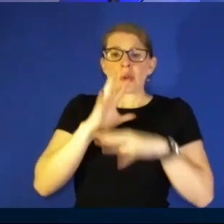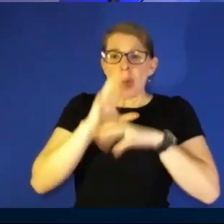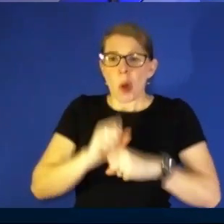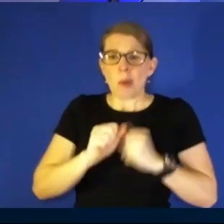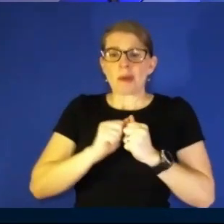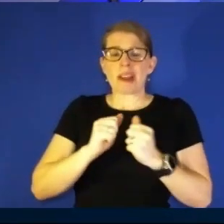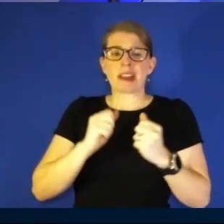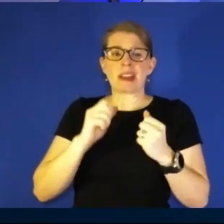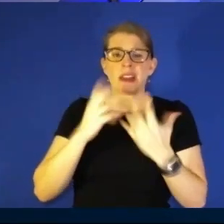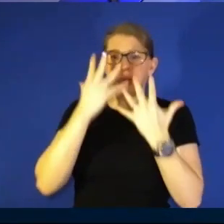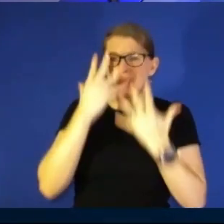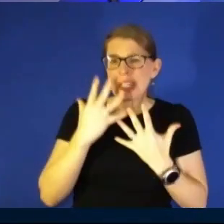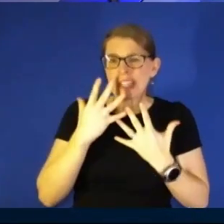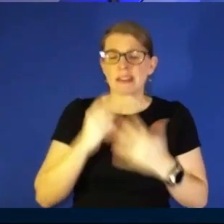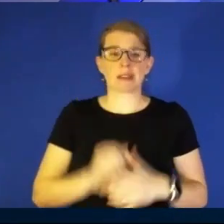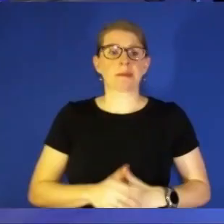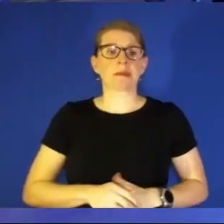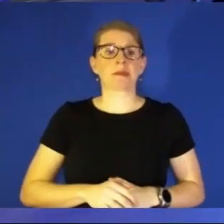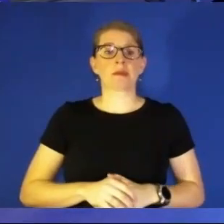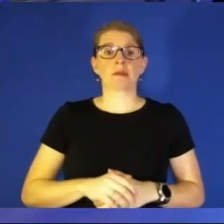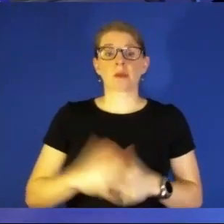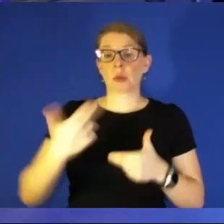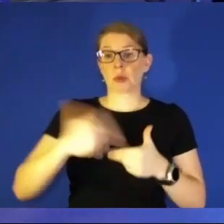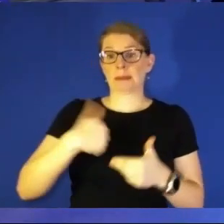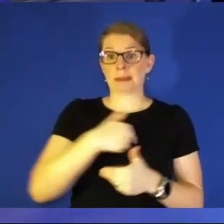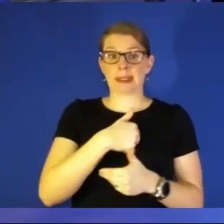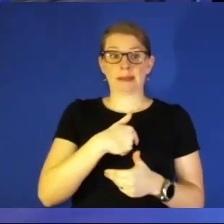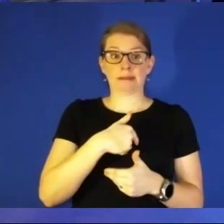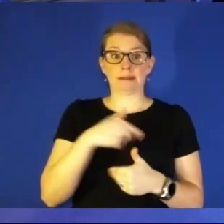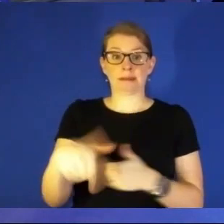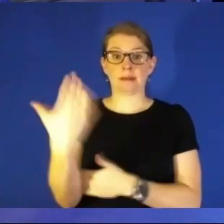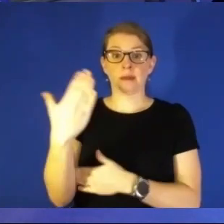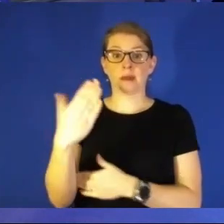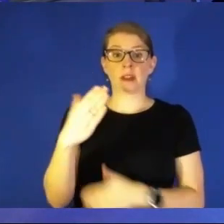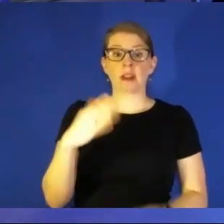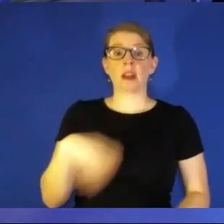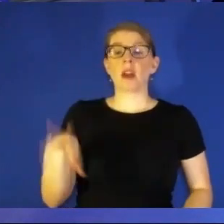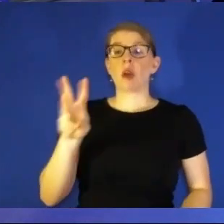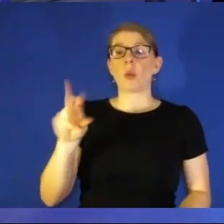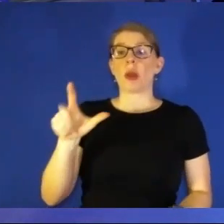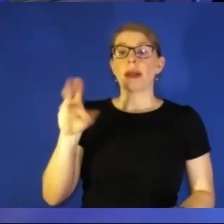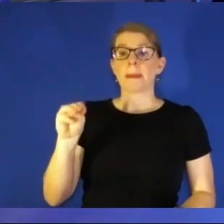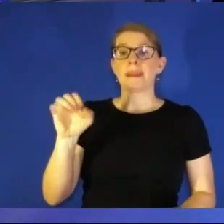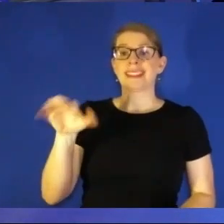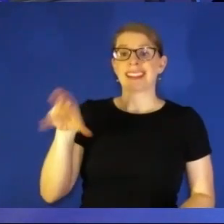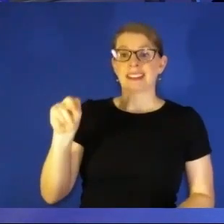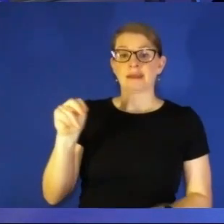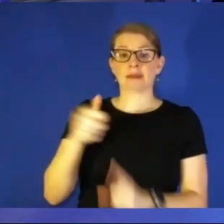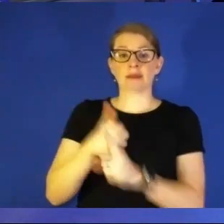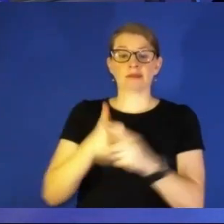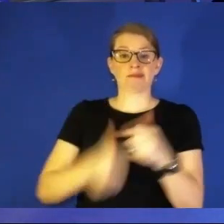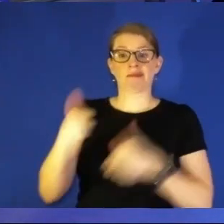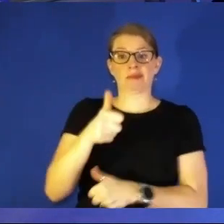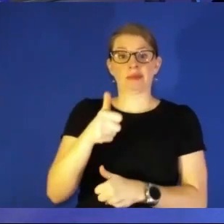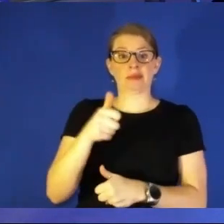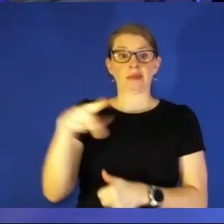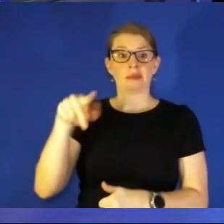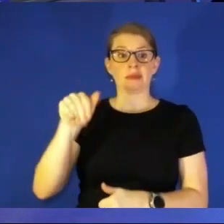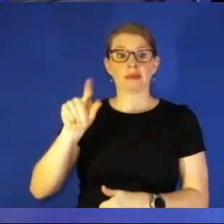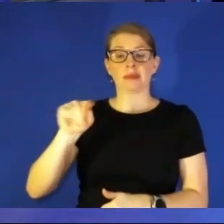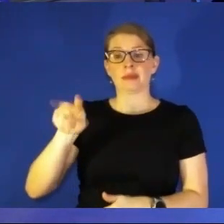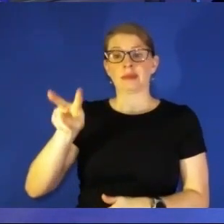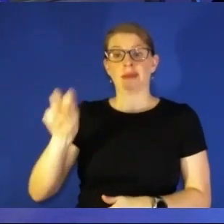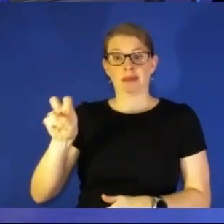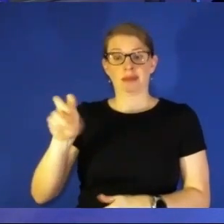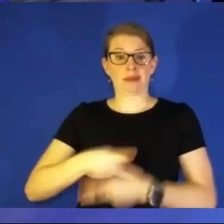with grief. So joining me this morning is Dr. Karin Porter-Williamson, Division Director of Palliative Care. Thank you for joining us. We have